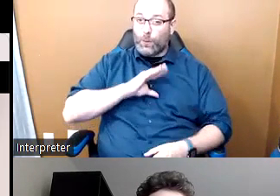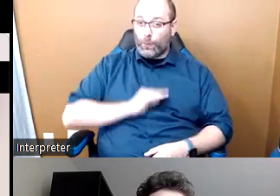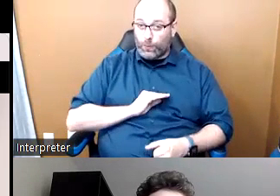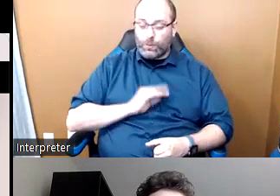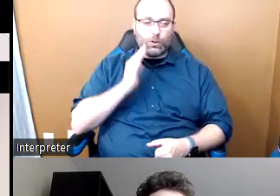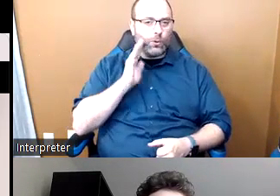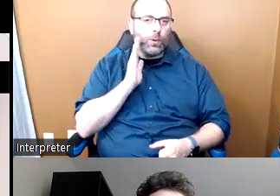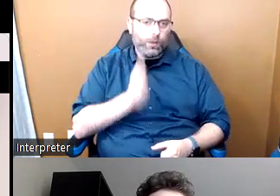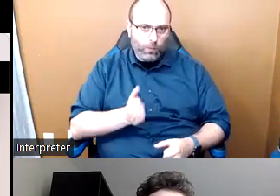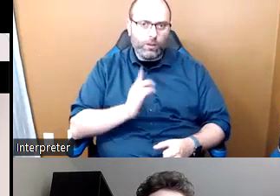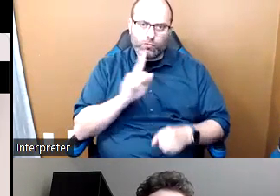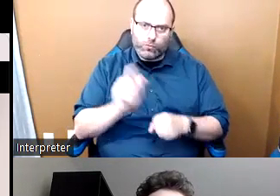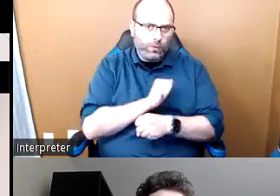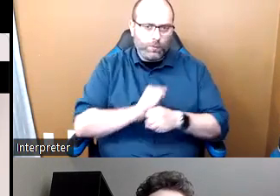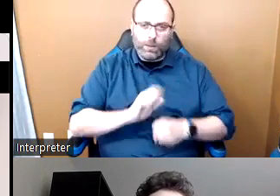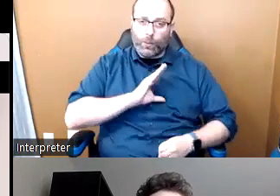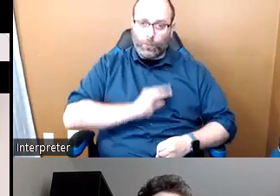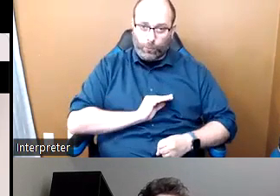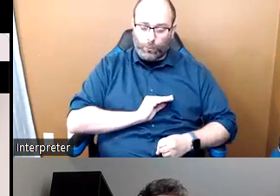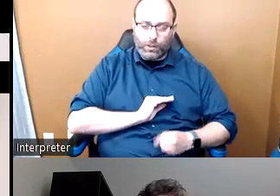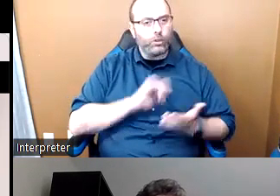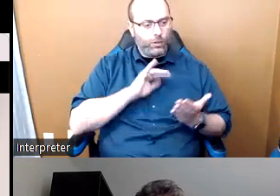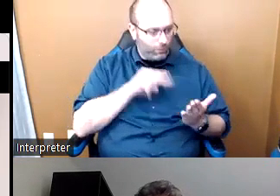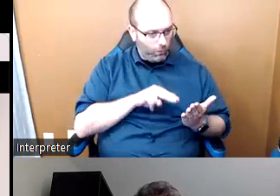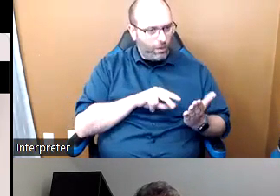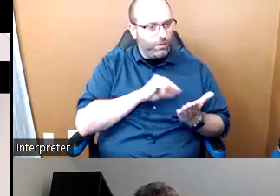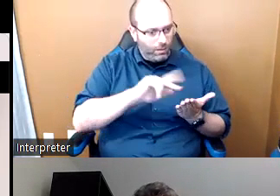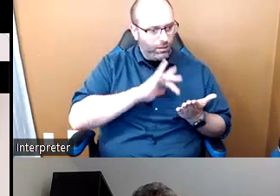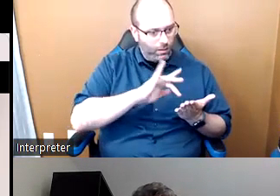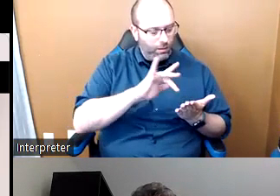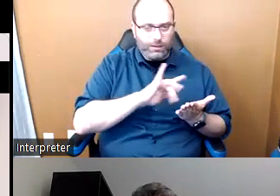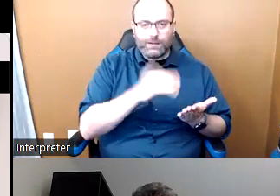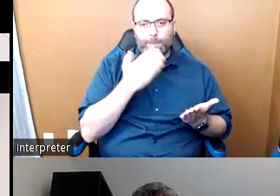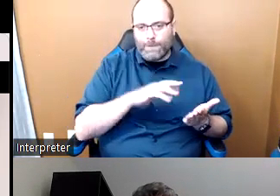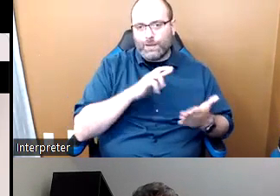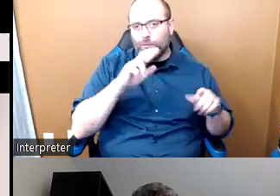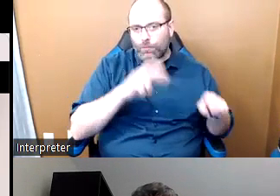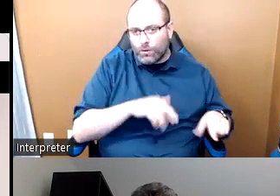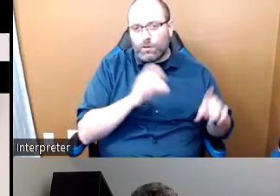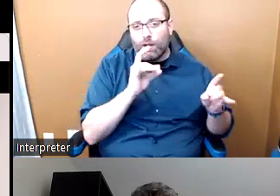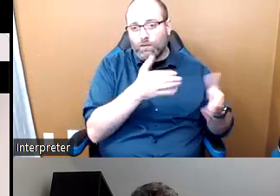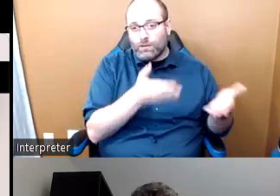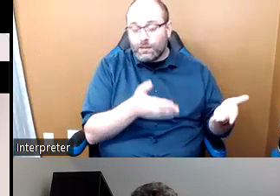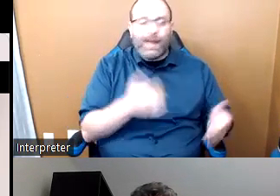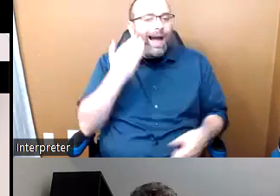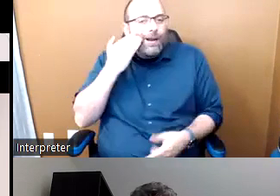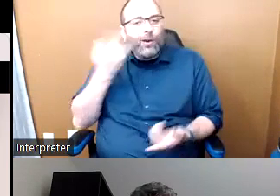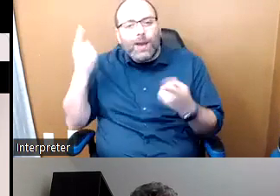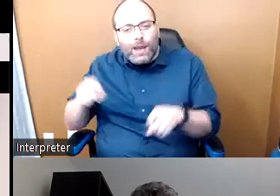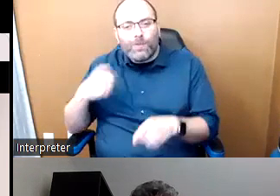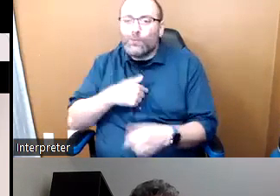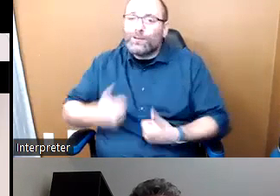make you feel bad, like all these like really, you know, despondent sorts of reports, or like awful things that happen. I know they happen, like we live in this